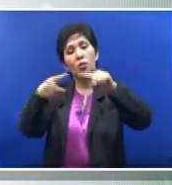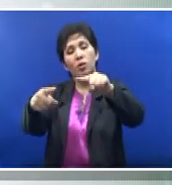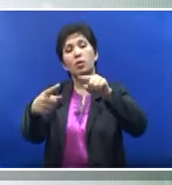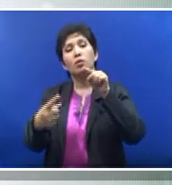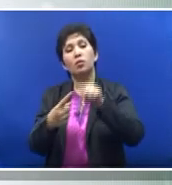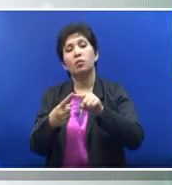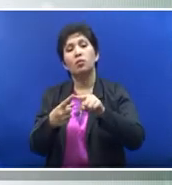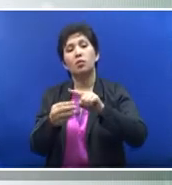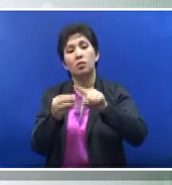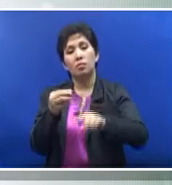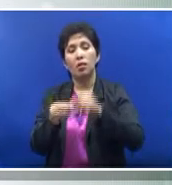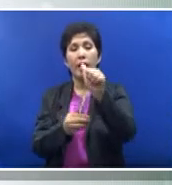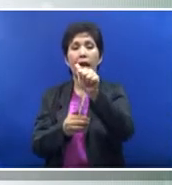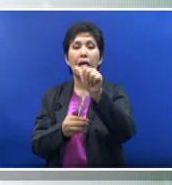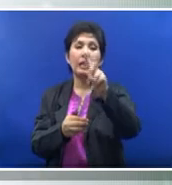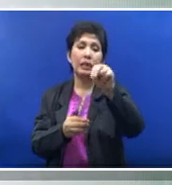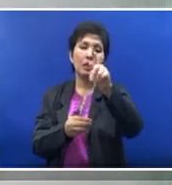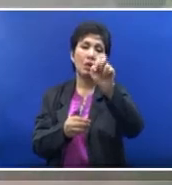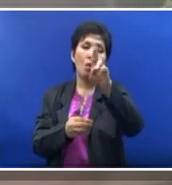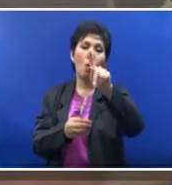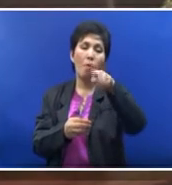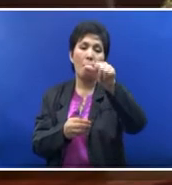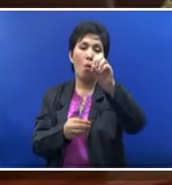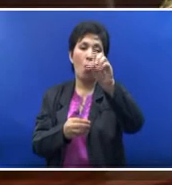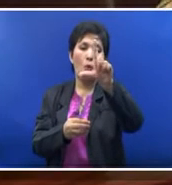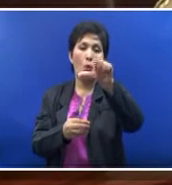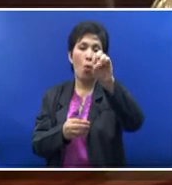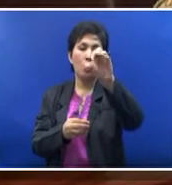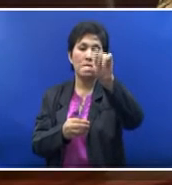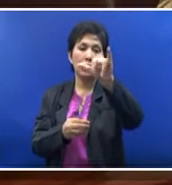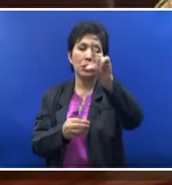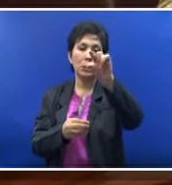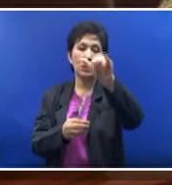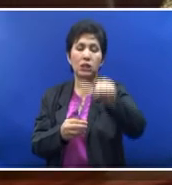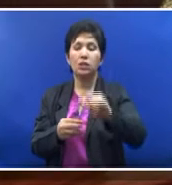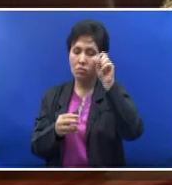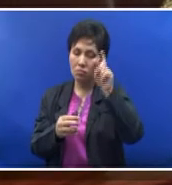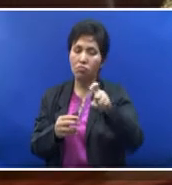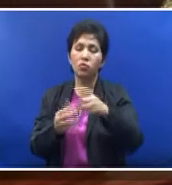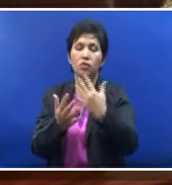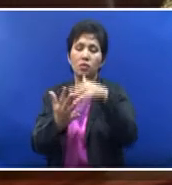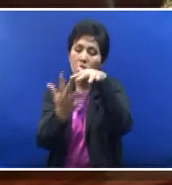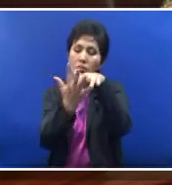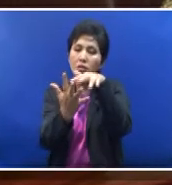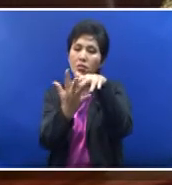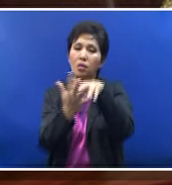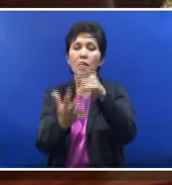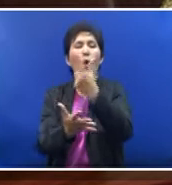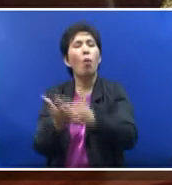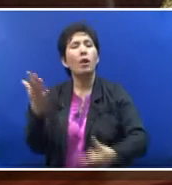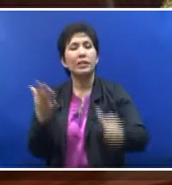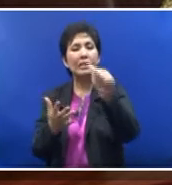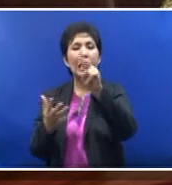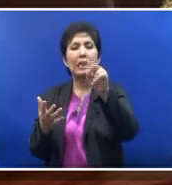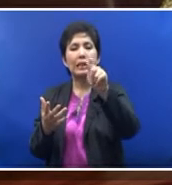further about anthropology. Okay, a new field, okay, that you have to study. Okay, what is